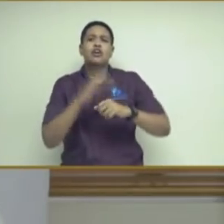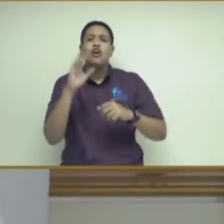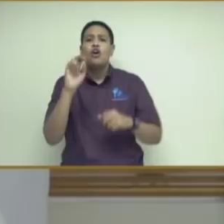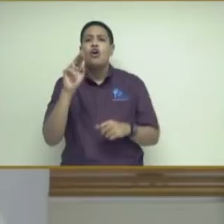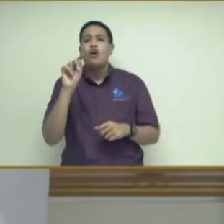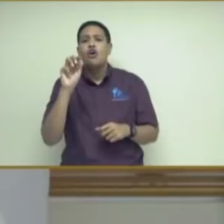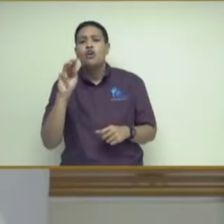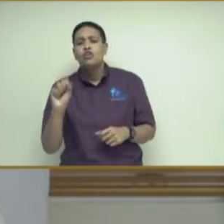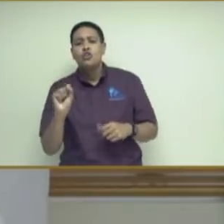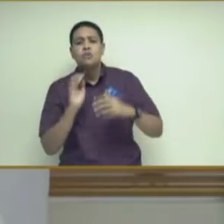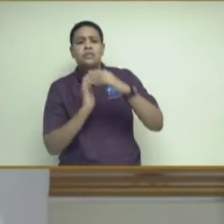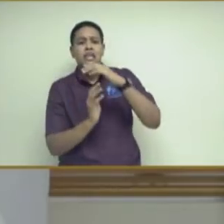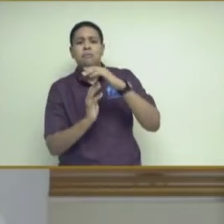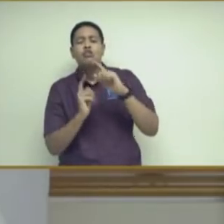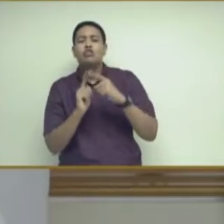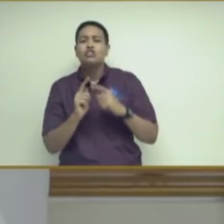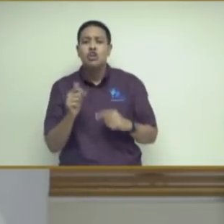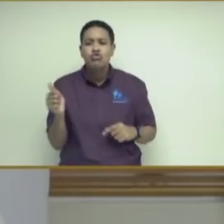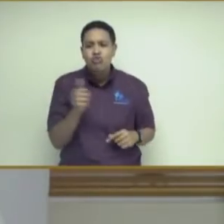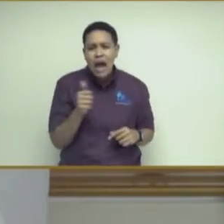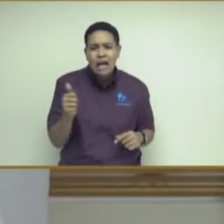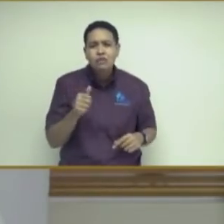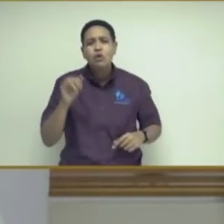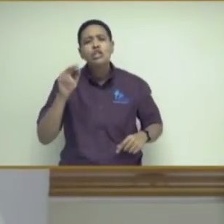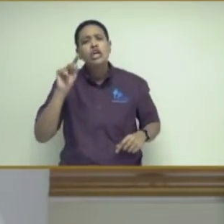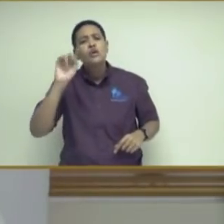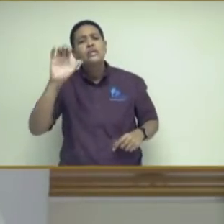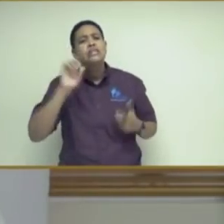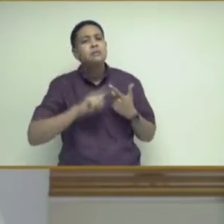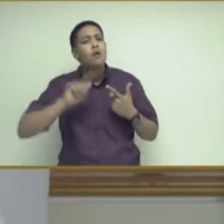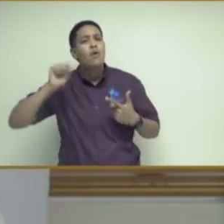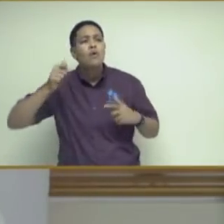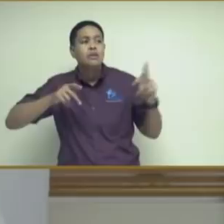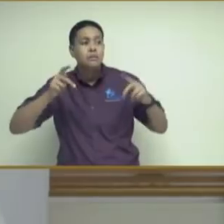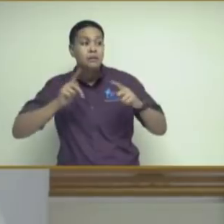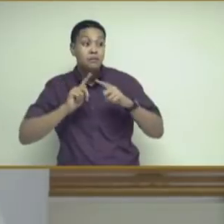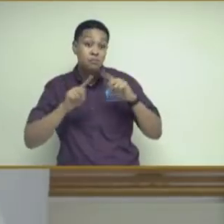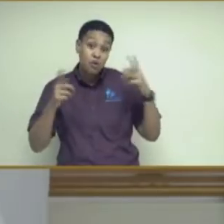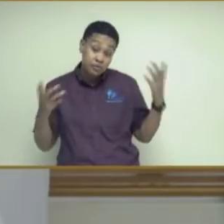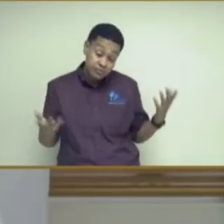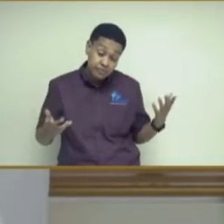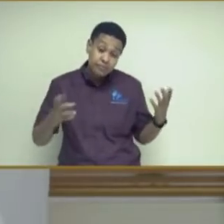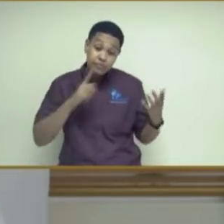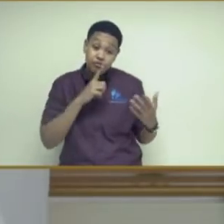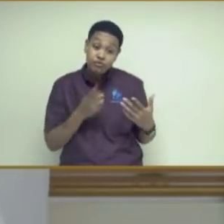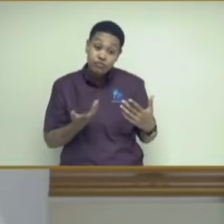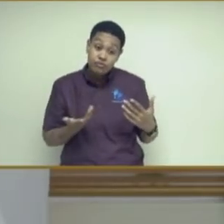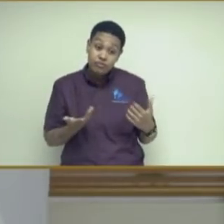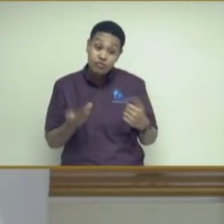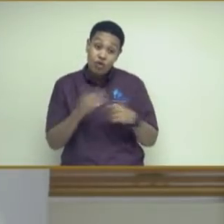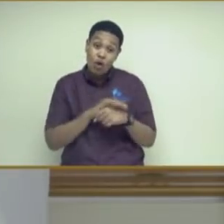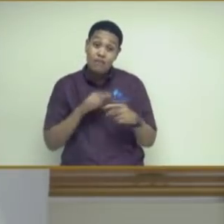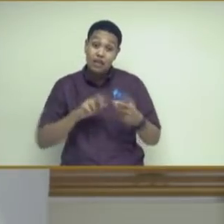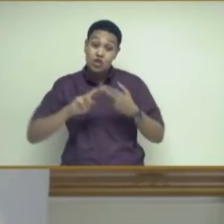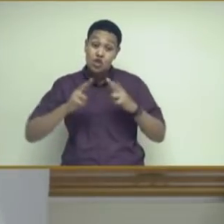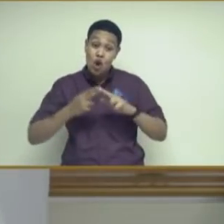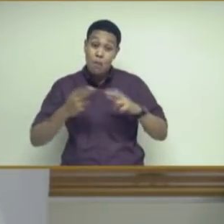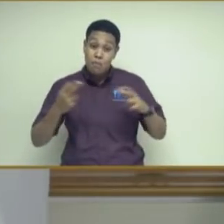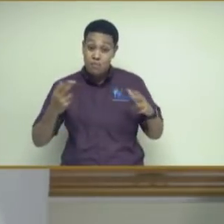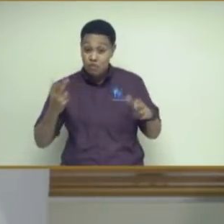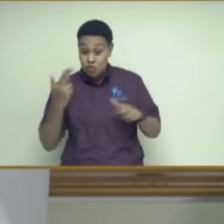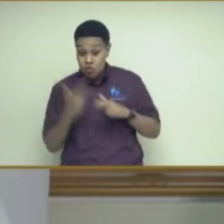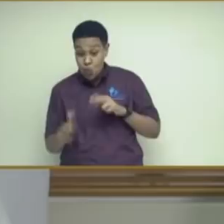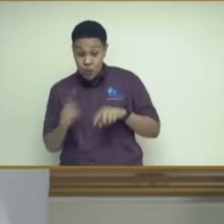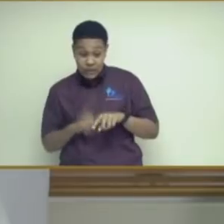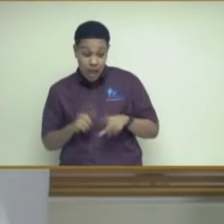immigration, transport, JUTC, and others. But to cover this number in a relatively short space of